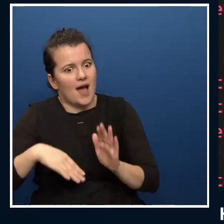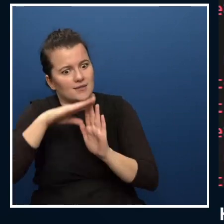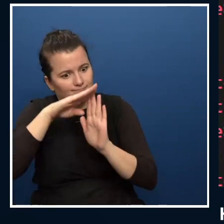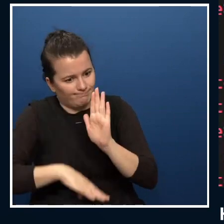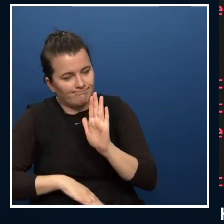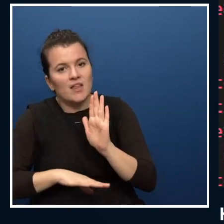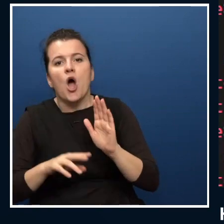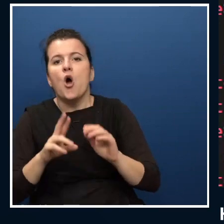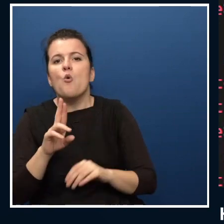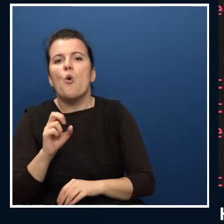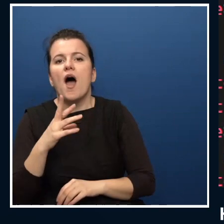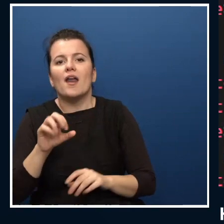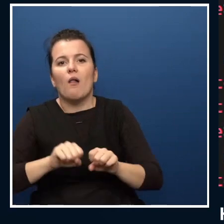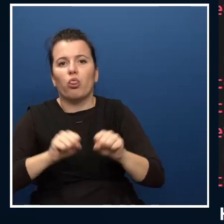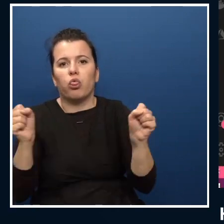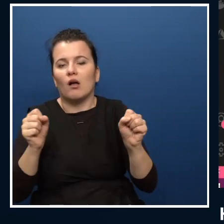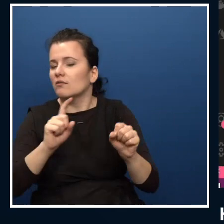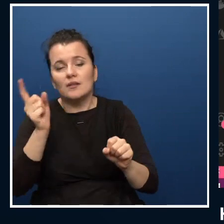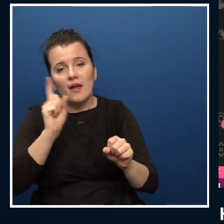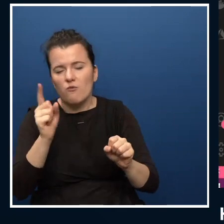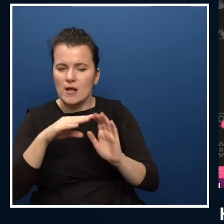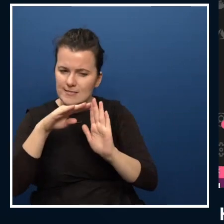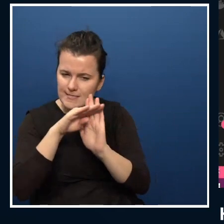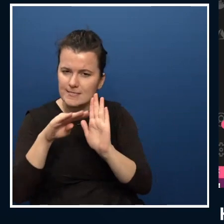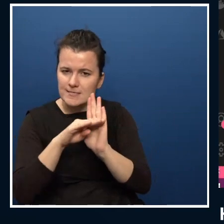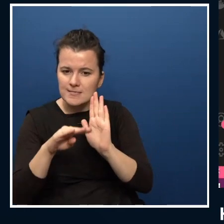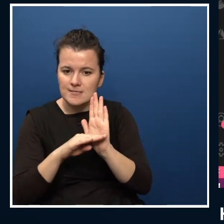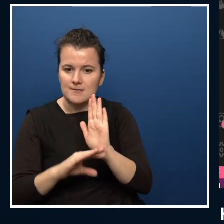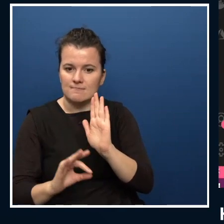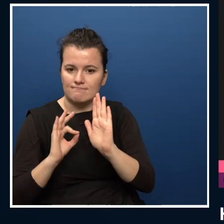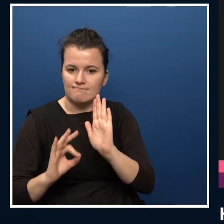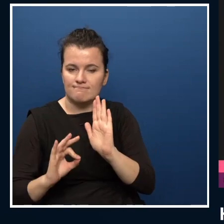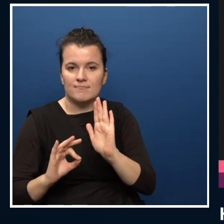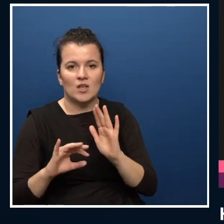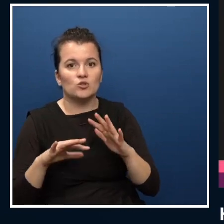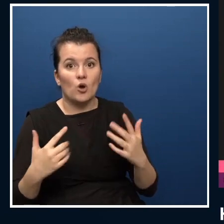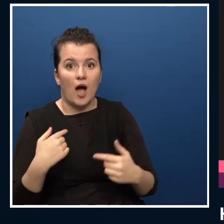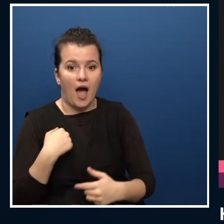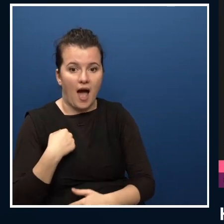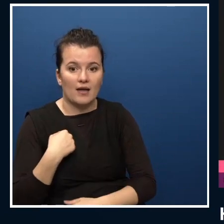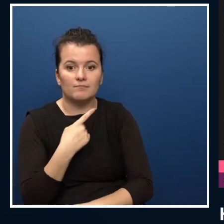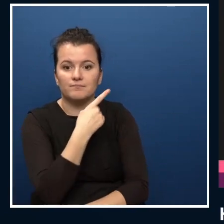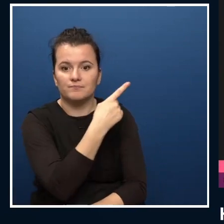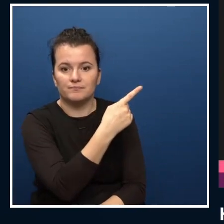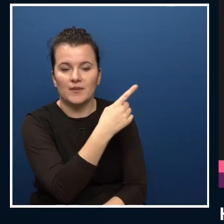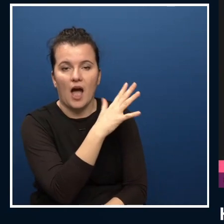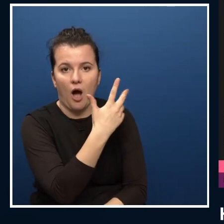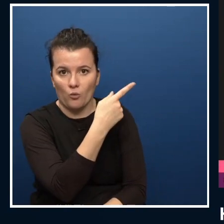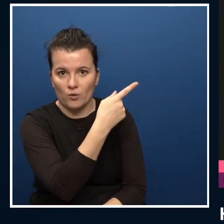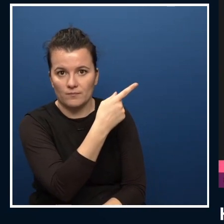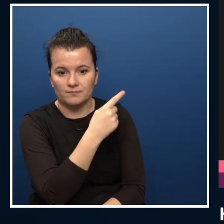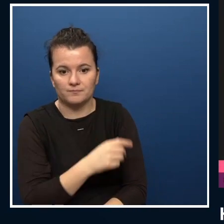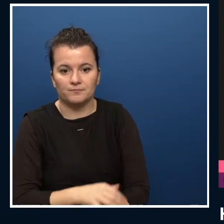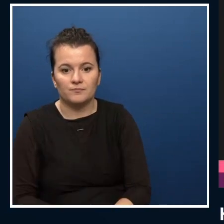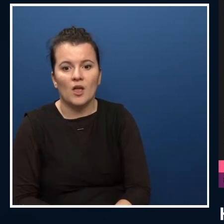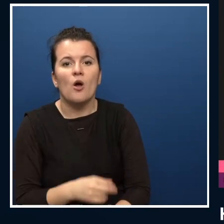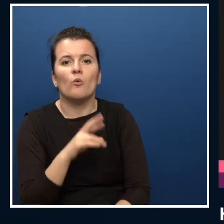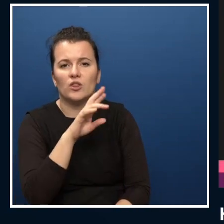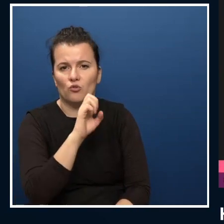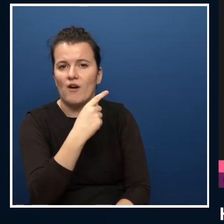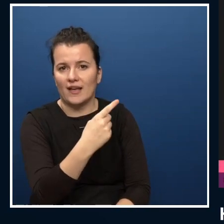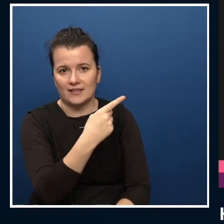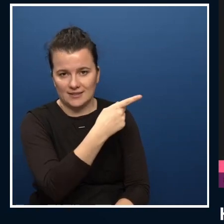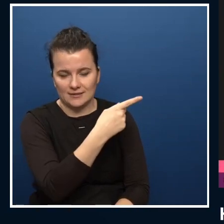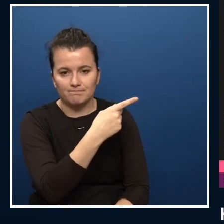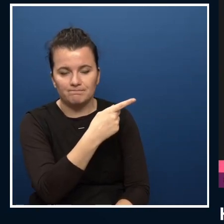redirects. So I filled this with redirects, as well as a couple of other cool features, and